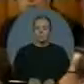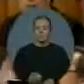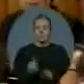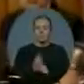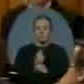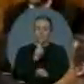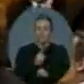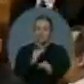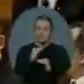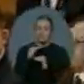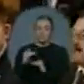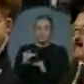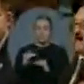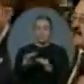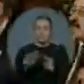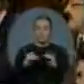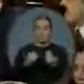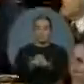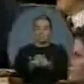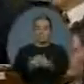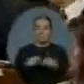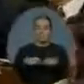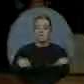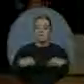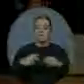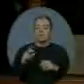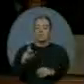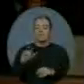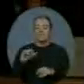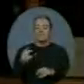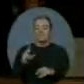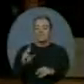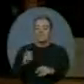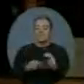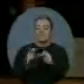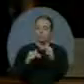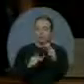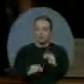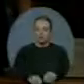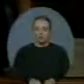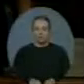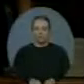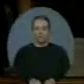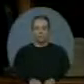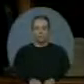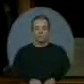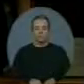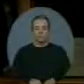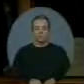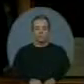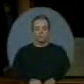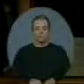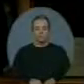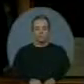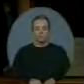hear. The Honourable Member for Timmins, James Bay. Well, unfortunately, he's misinforming the House. The people did not say they were going to stay in the community. They were told